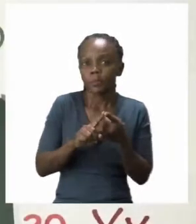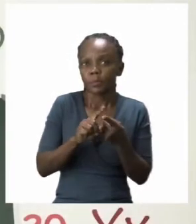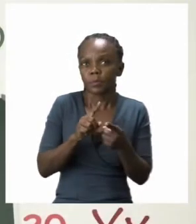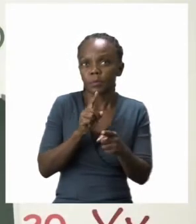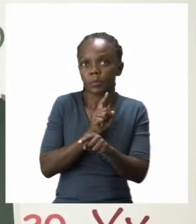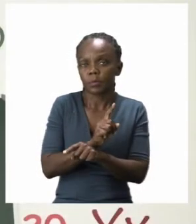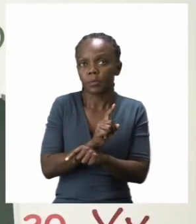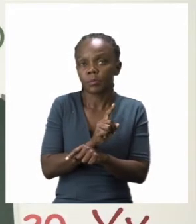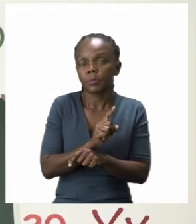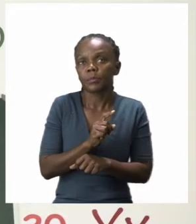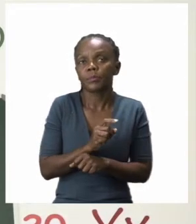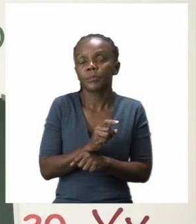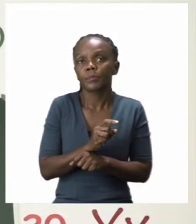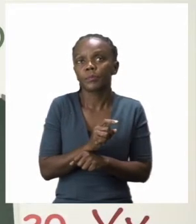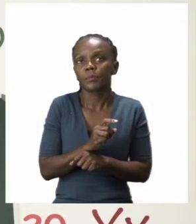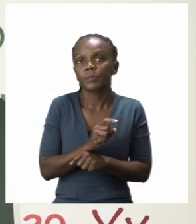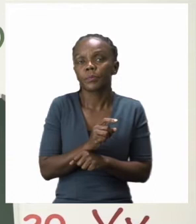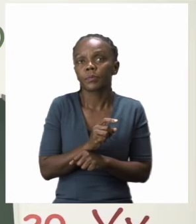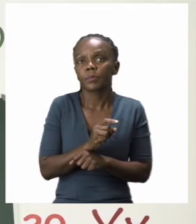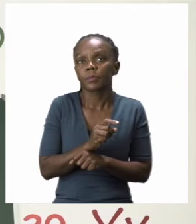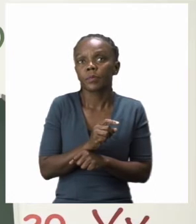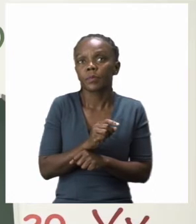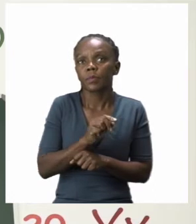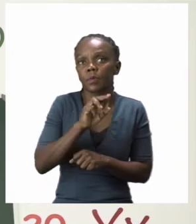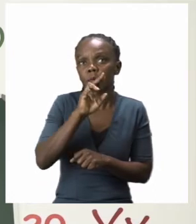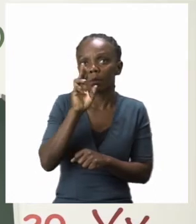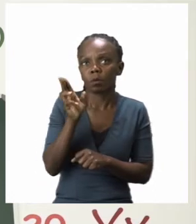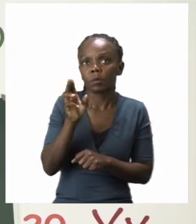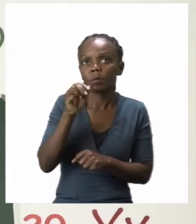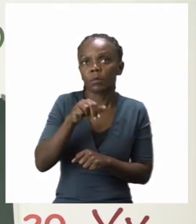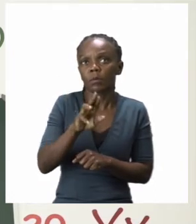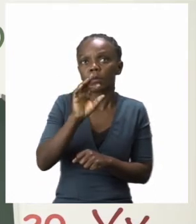Then we have the word build.